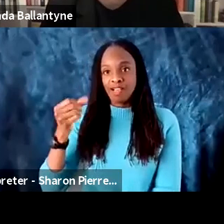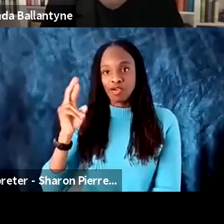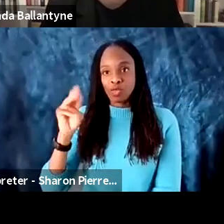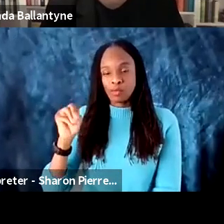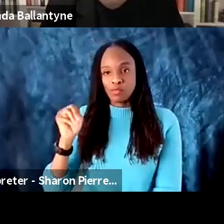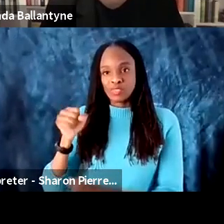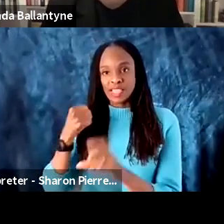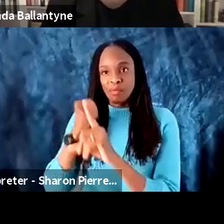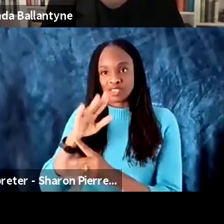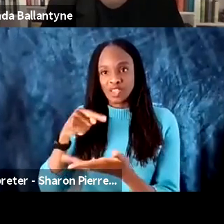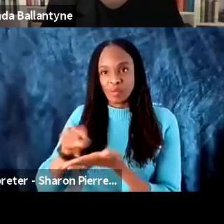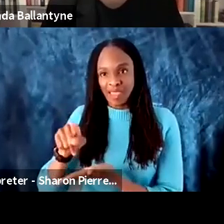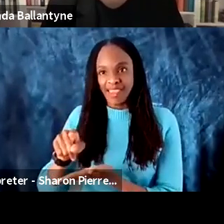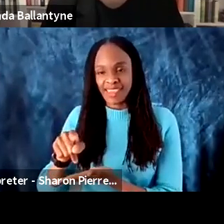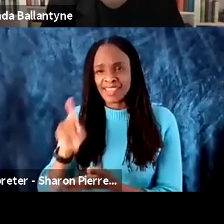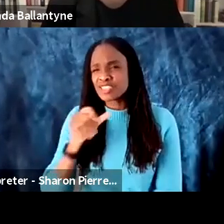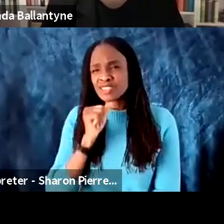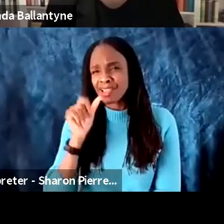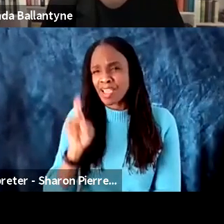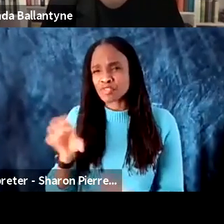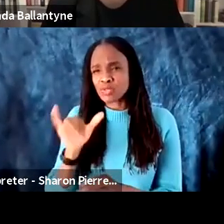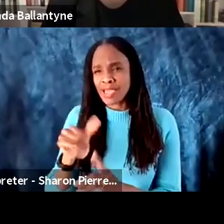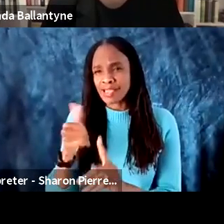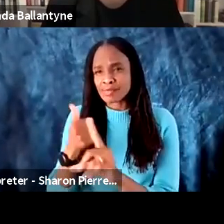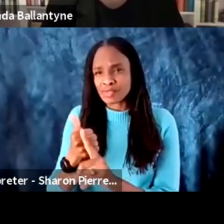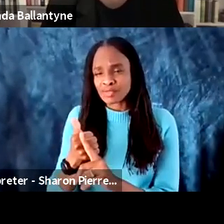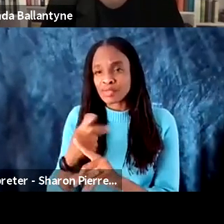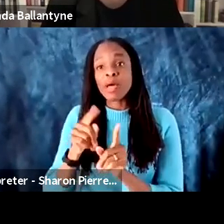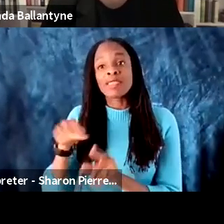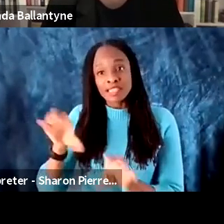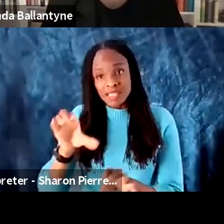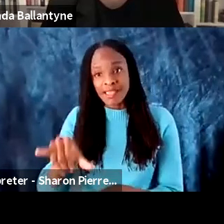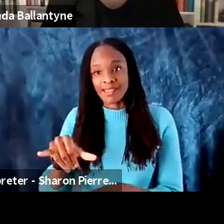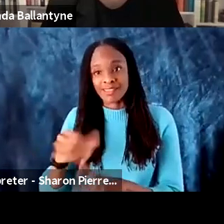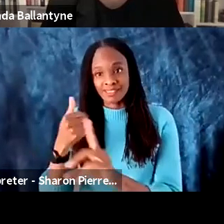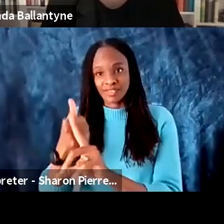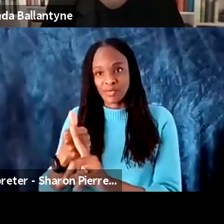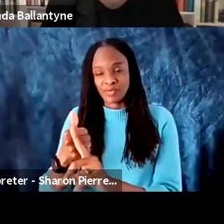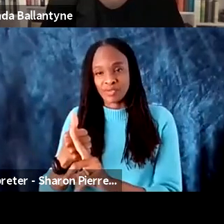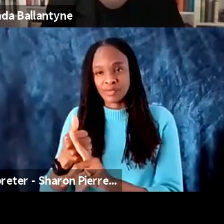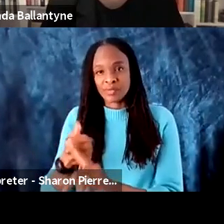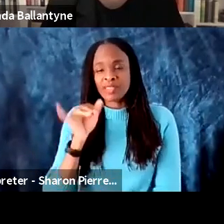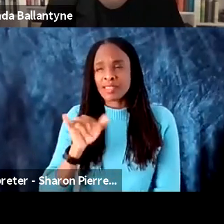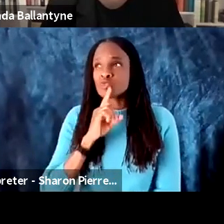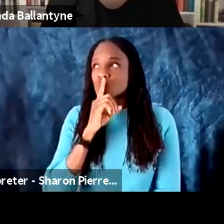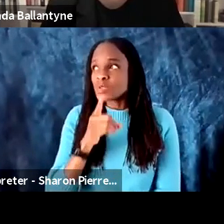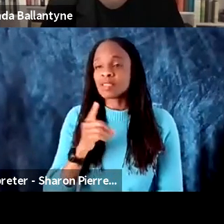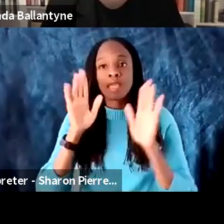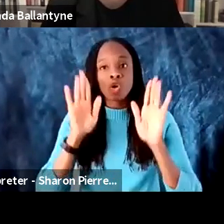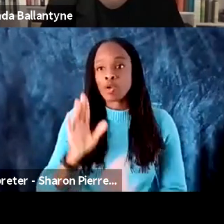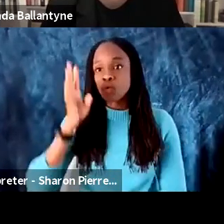home. And they shouldn't have to do that on their own, but they did do that on their own. And that is really incredible,